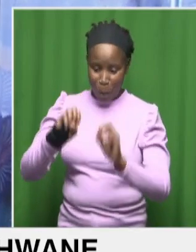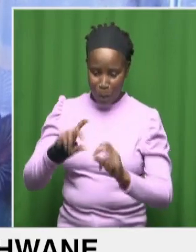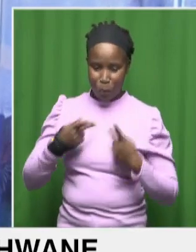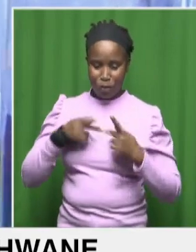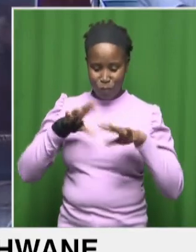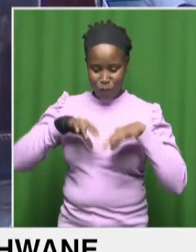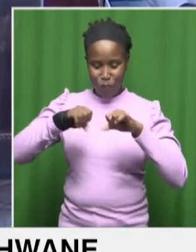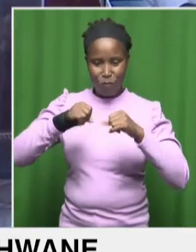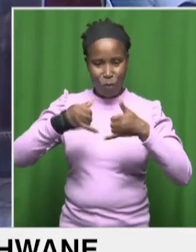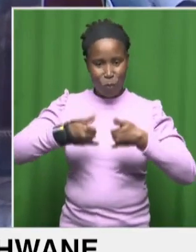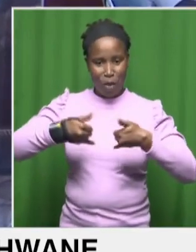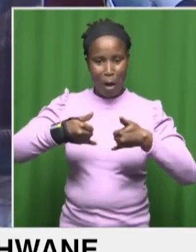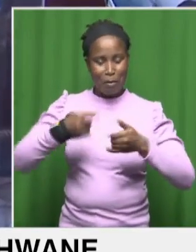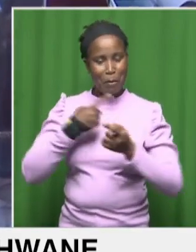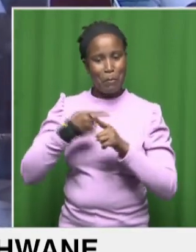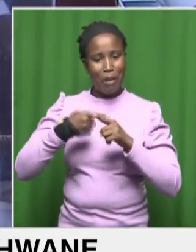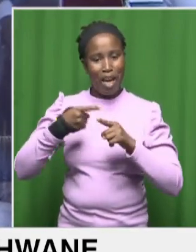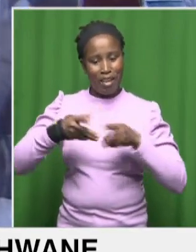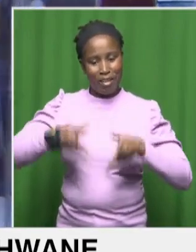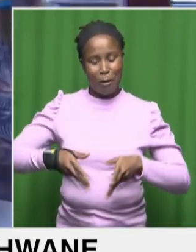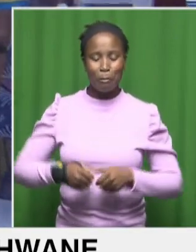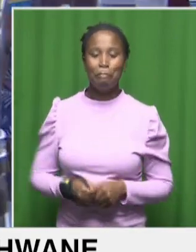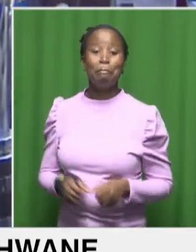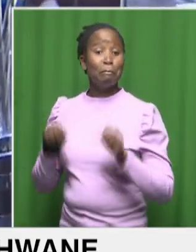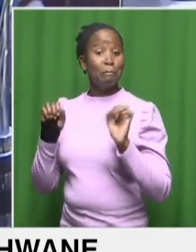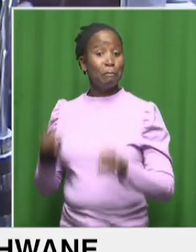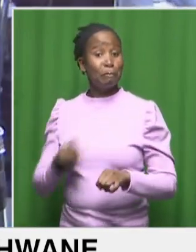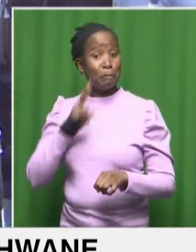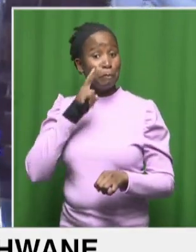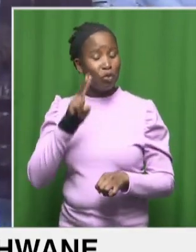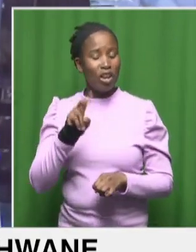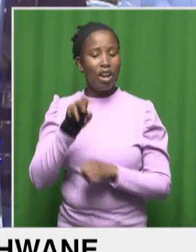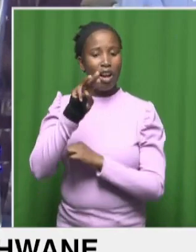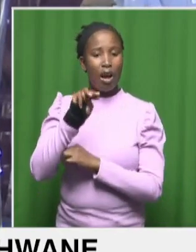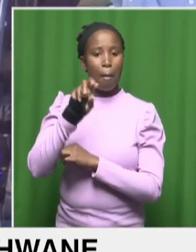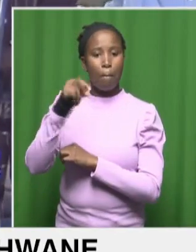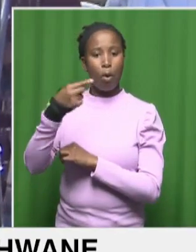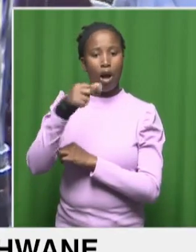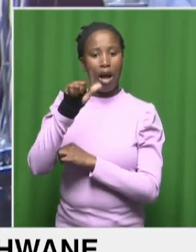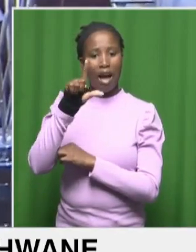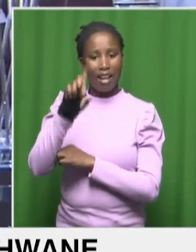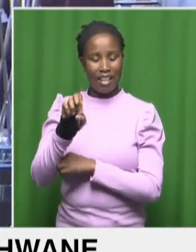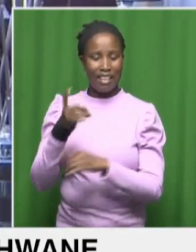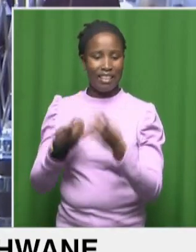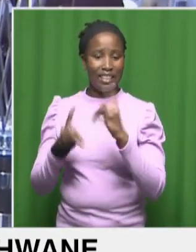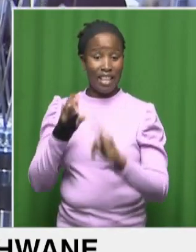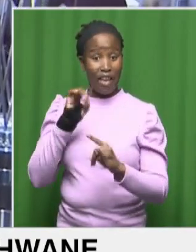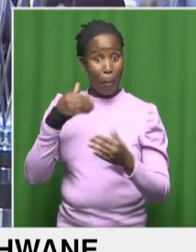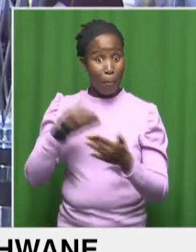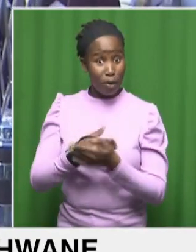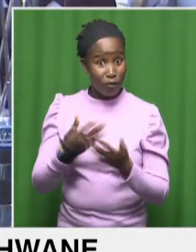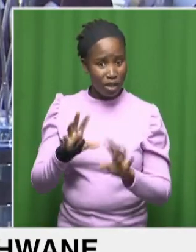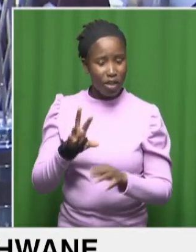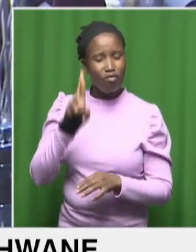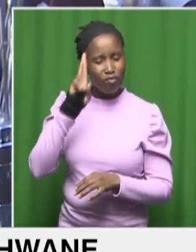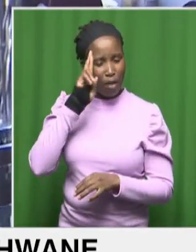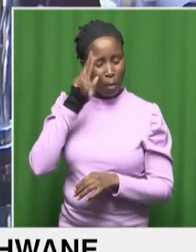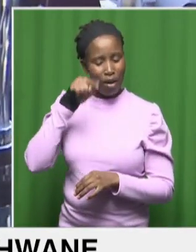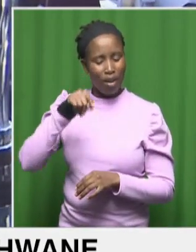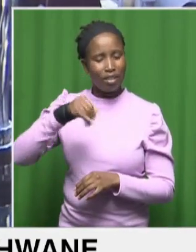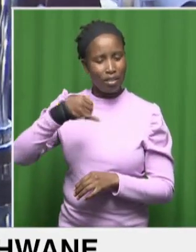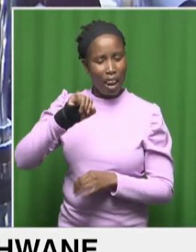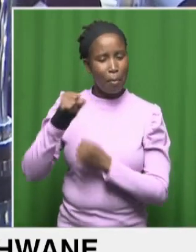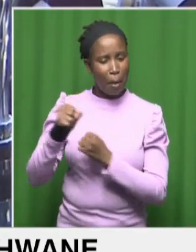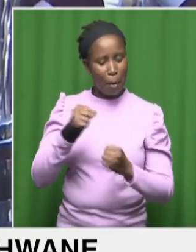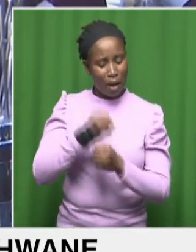So there you have it, and that is, of course, the mayor of Mogale City. If you've missed it in this part of the world, well, it is still in Gauteng. So Mogale